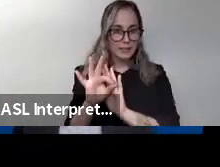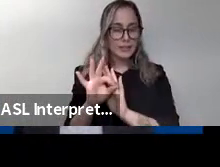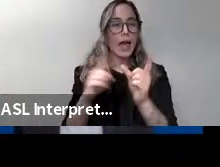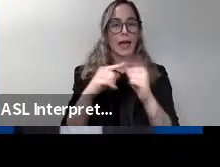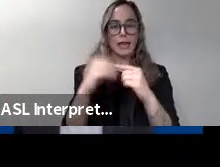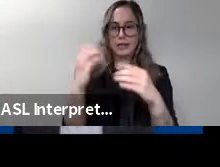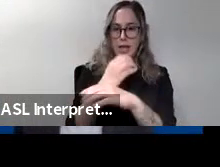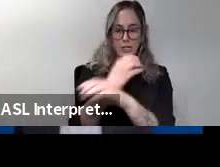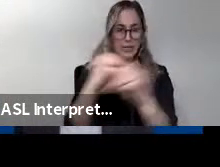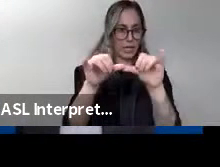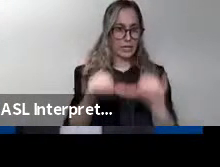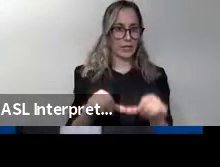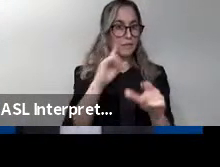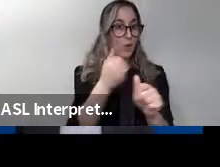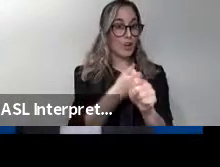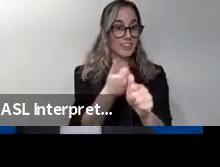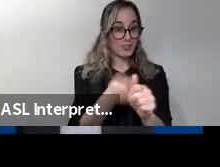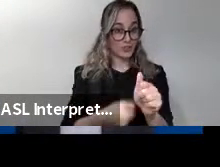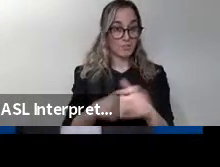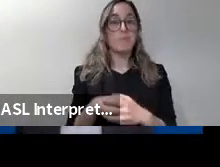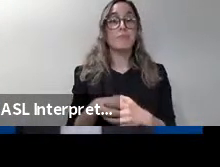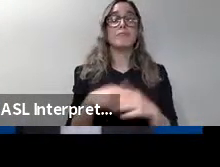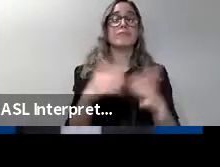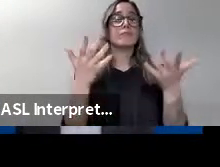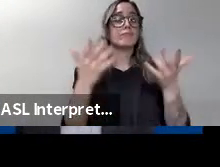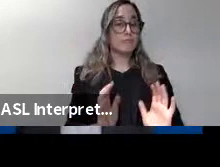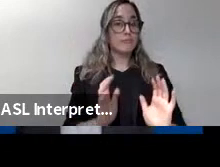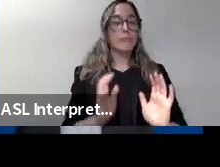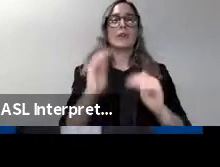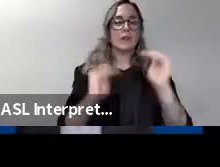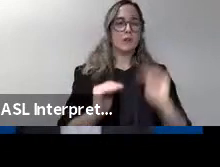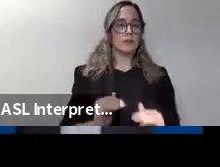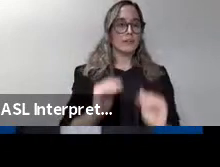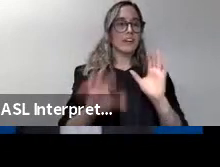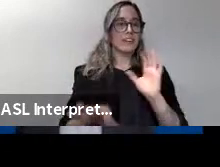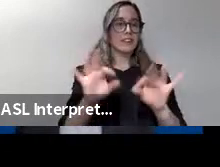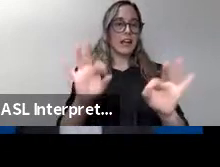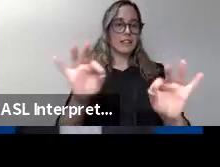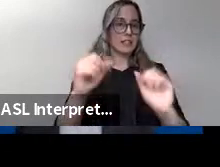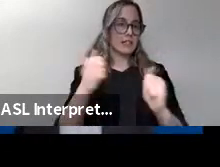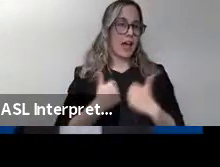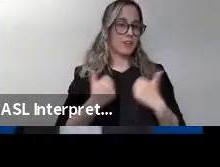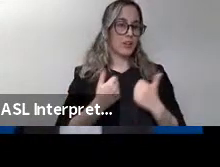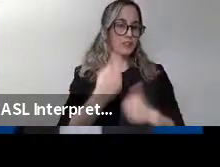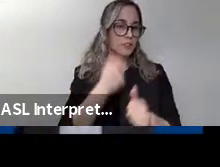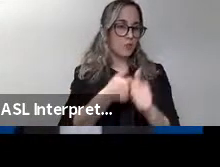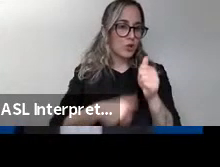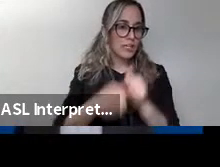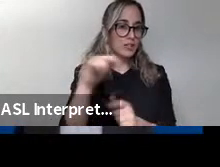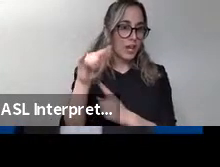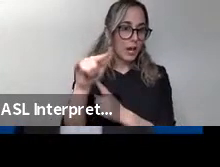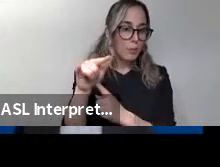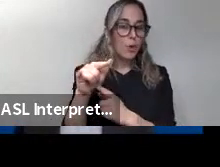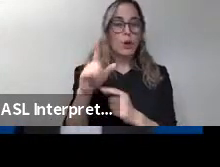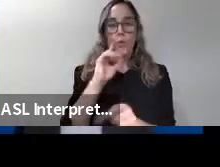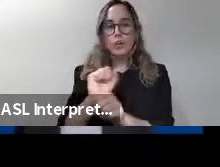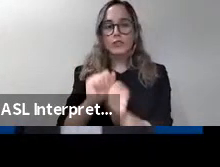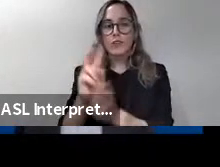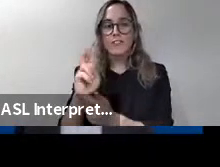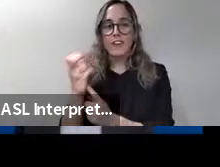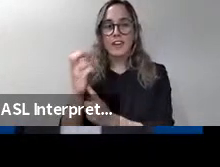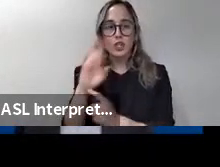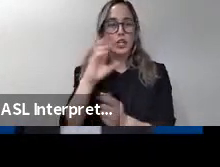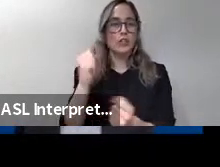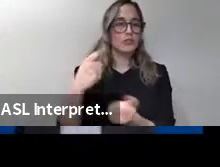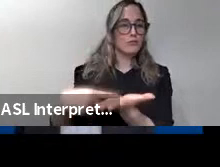each airport. Once that was done, we moved on to selecting addresses at each airport. Westat worked with a vendor to identify all household